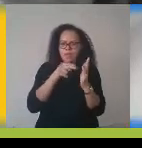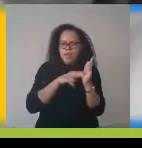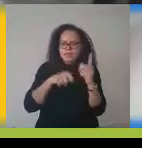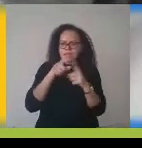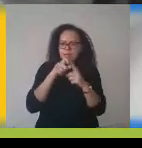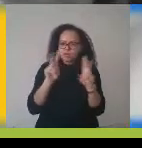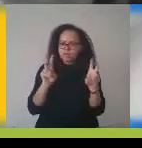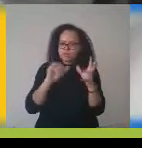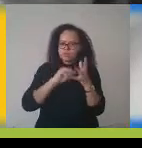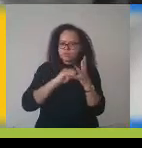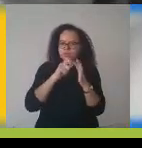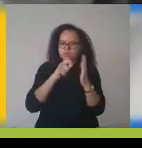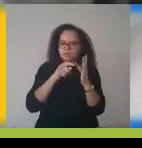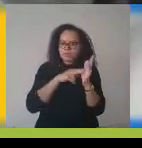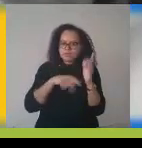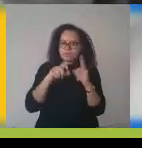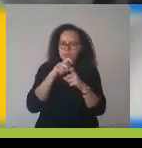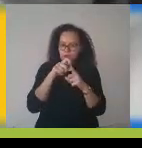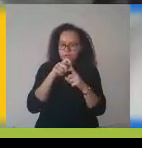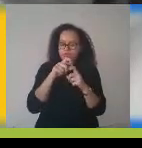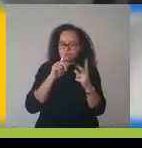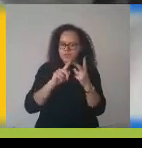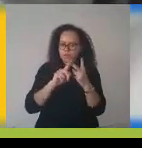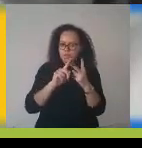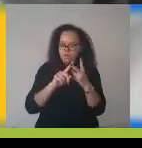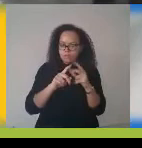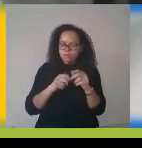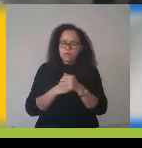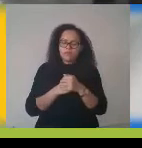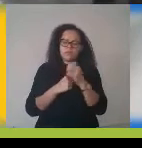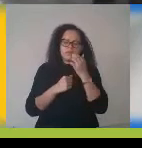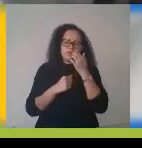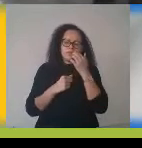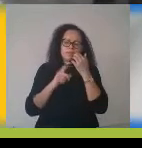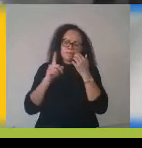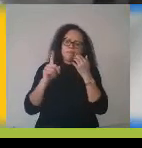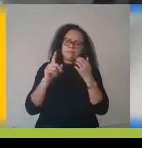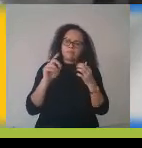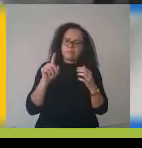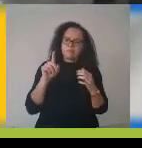also seen is one of the Active London